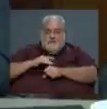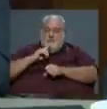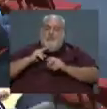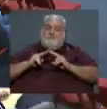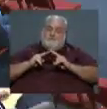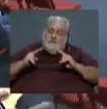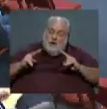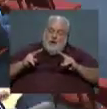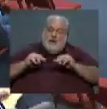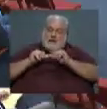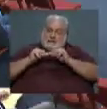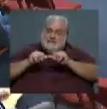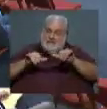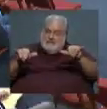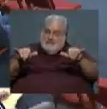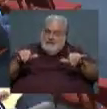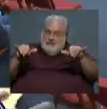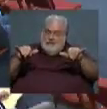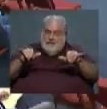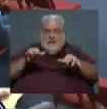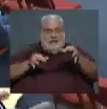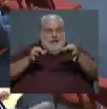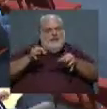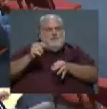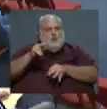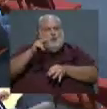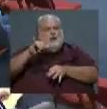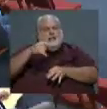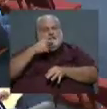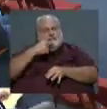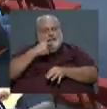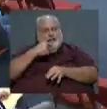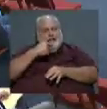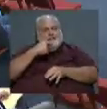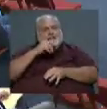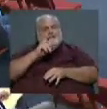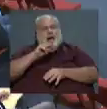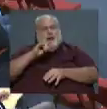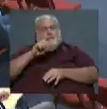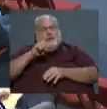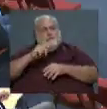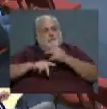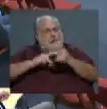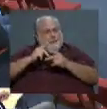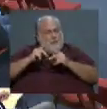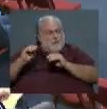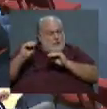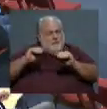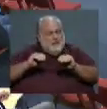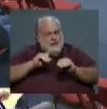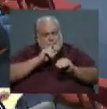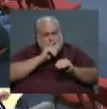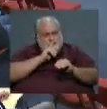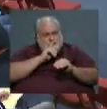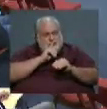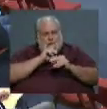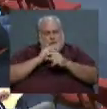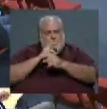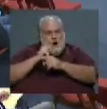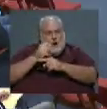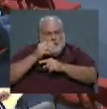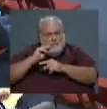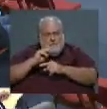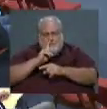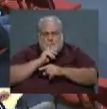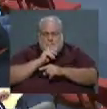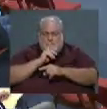not, because if Tony is saying that it's because of the type people that's coming in, and we did not say that over on Mark.